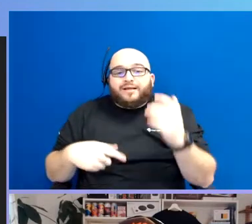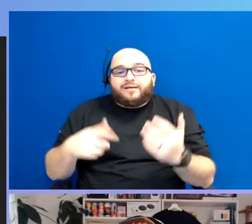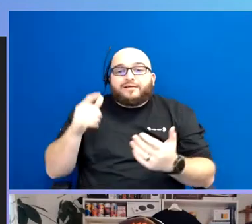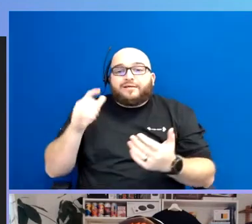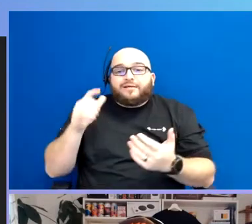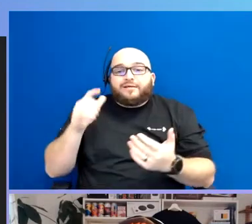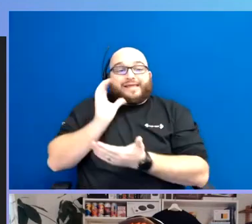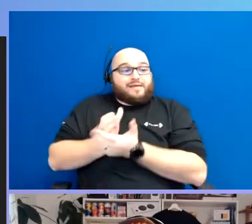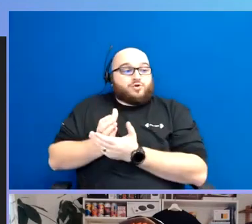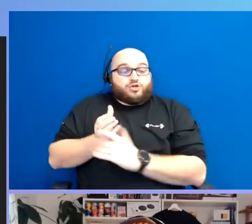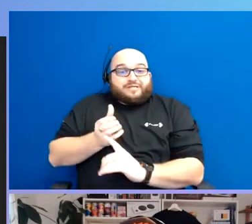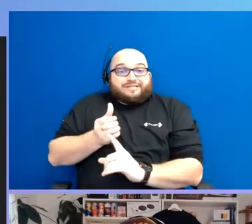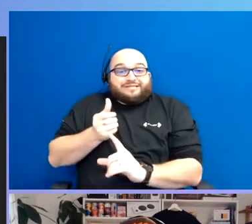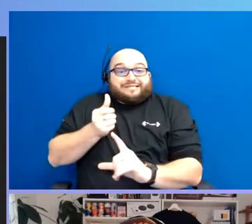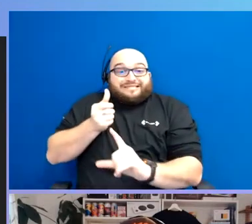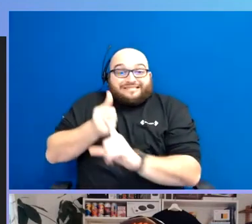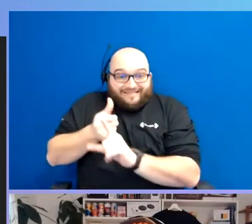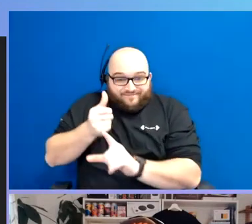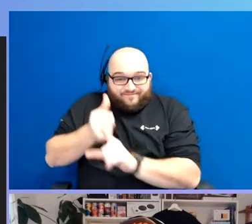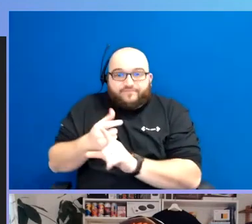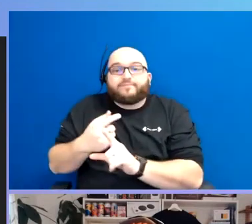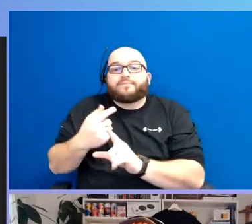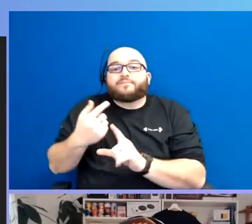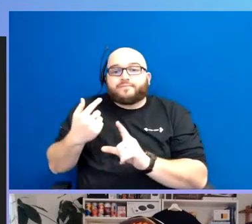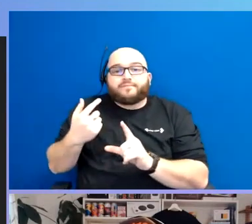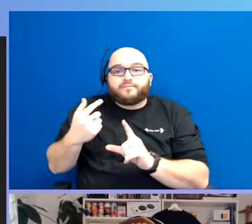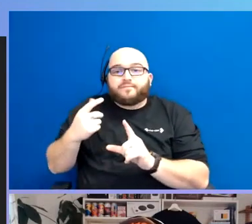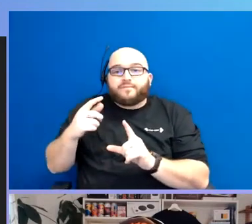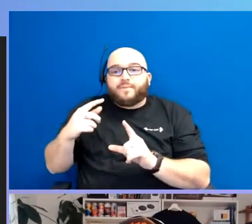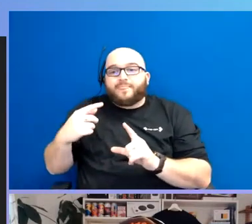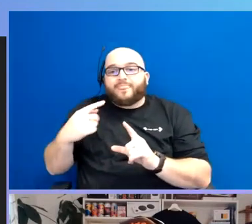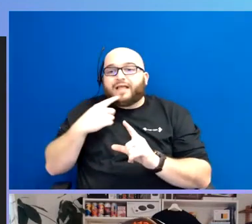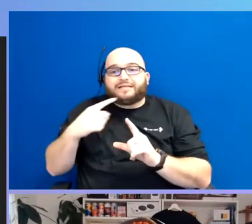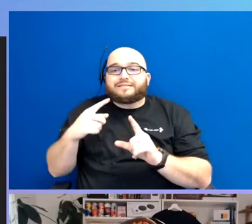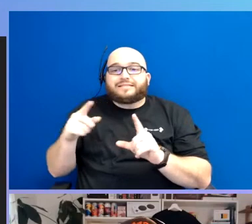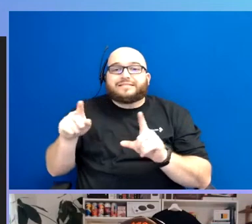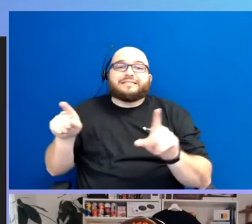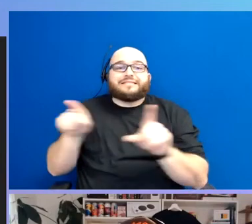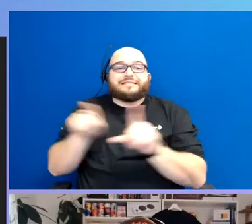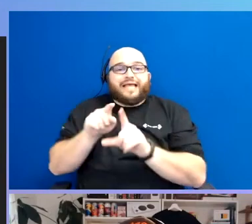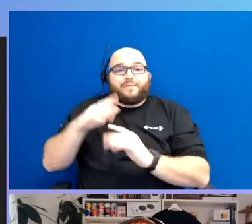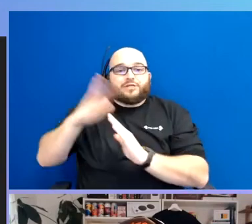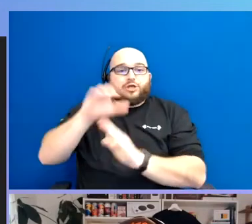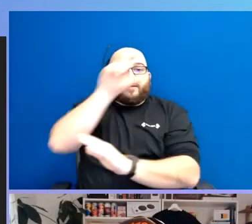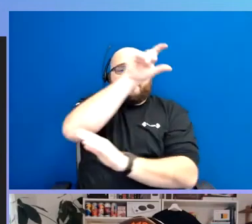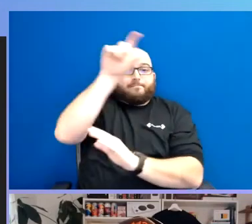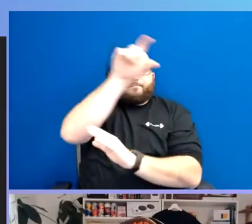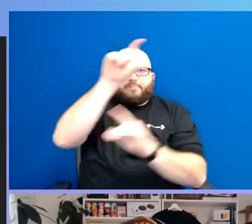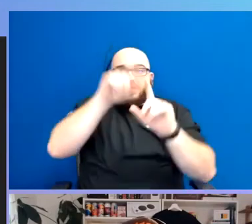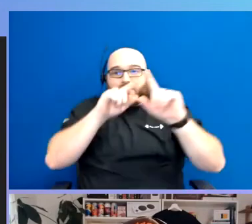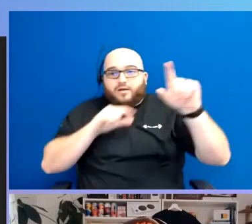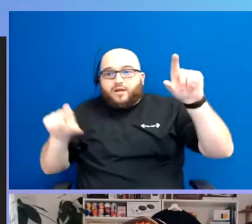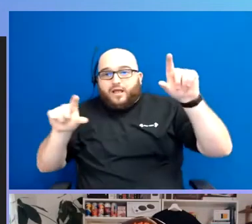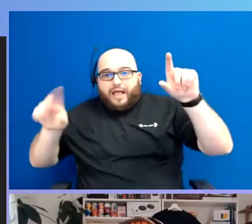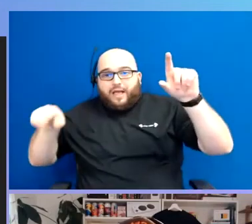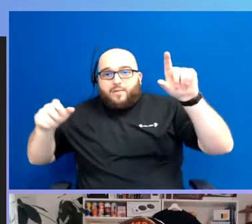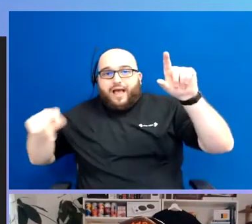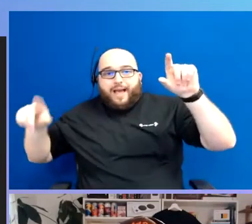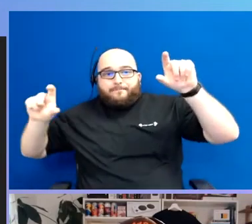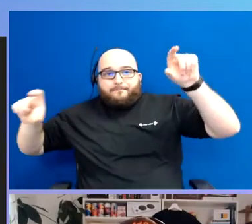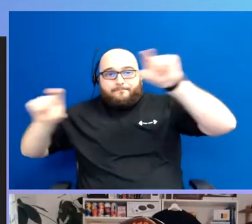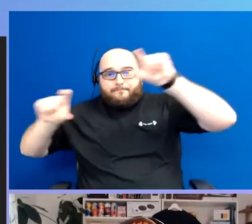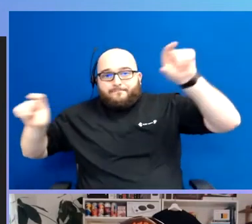image that says about the same thing as the heading is showing about the shopping app.